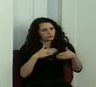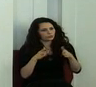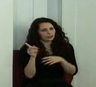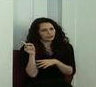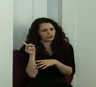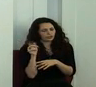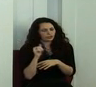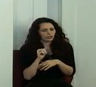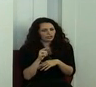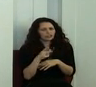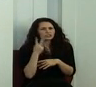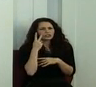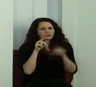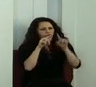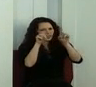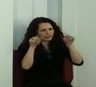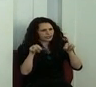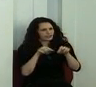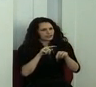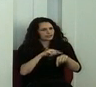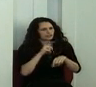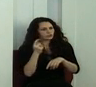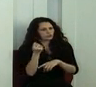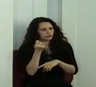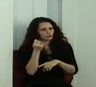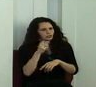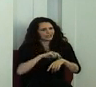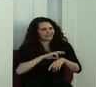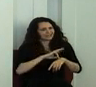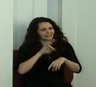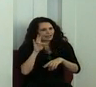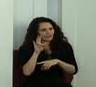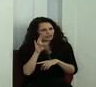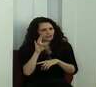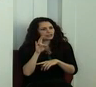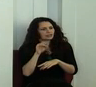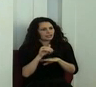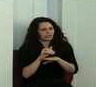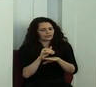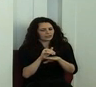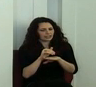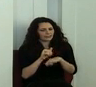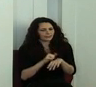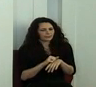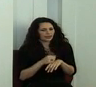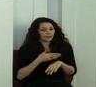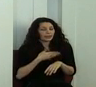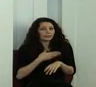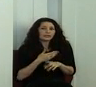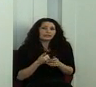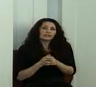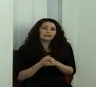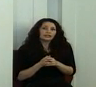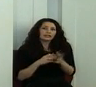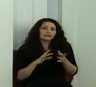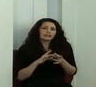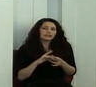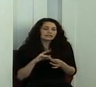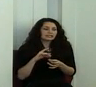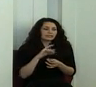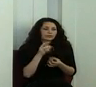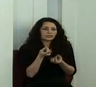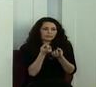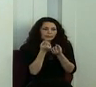Just watch for the signs, and that's on Tuesday at 7 o'clock. I'm delighted to be able to let you know that POS Spirit is returning to